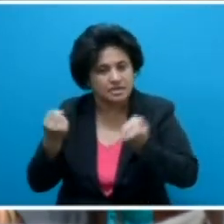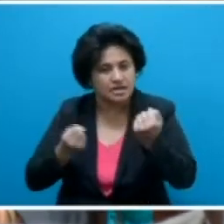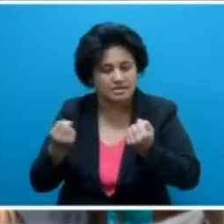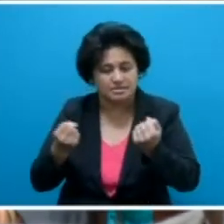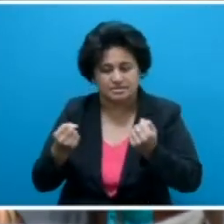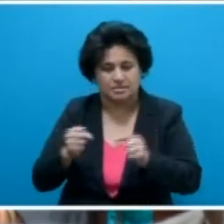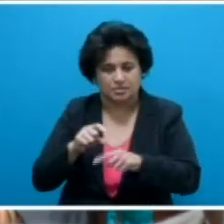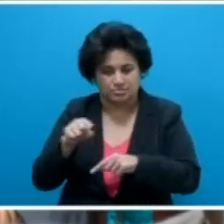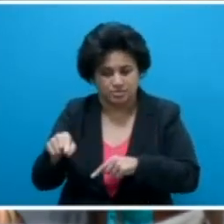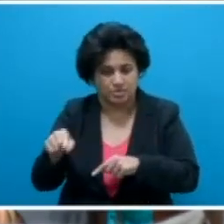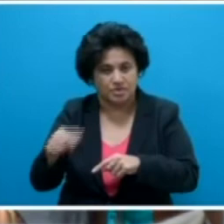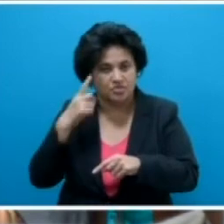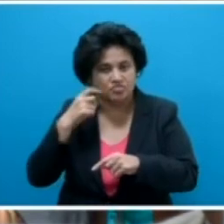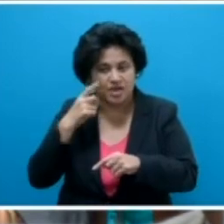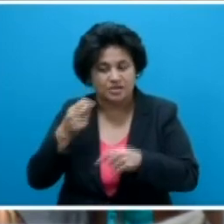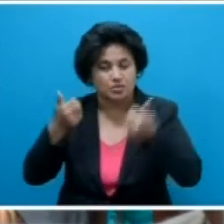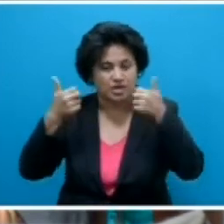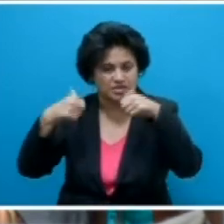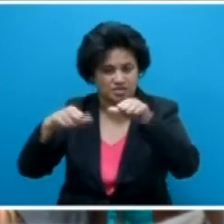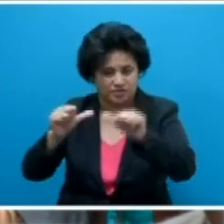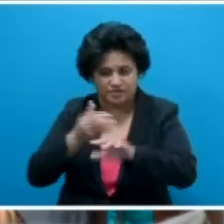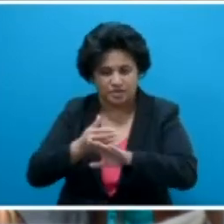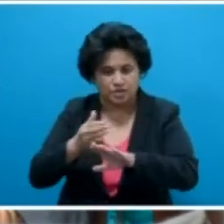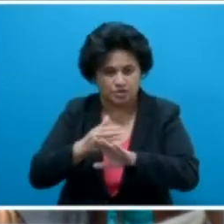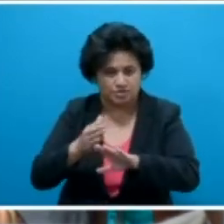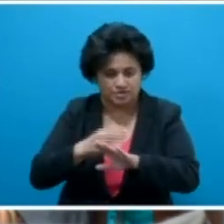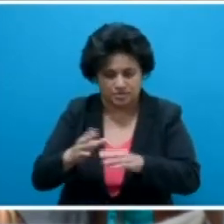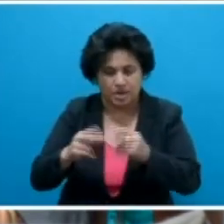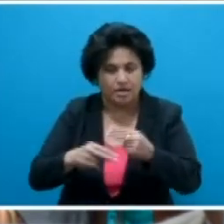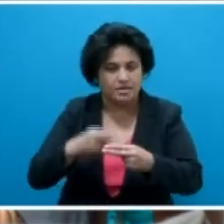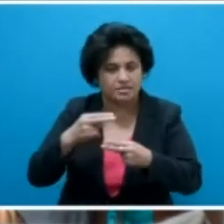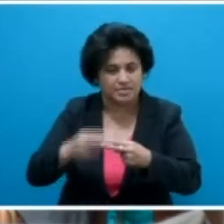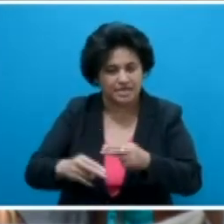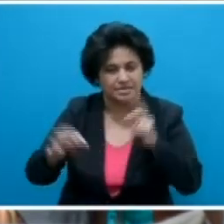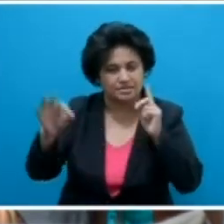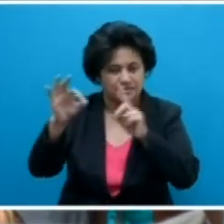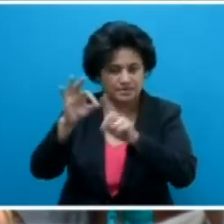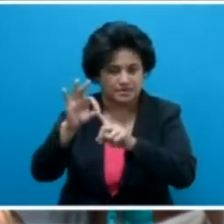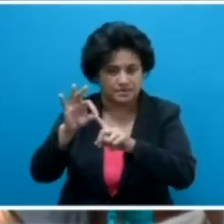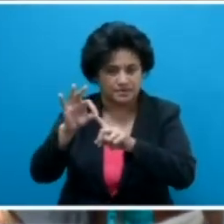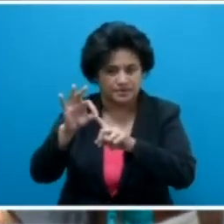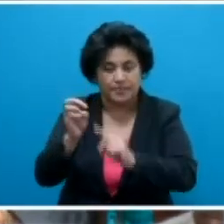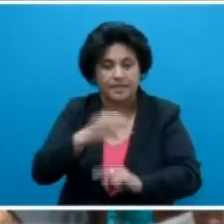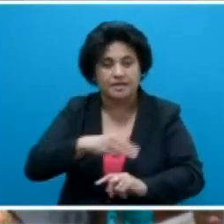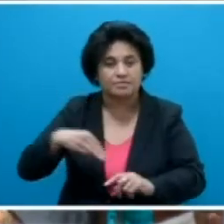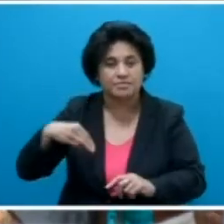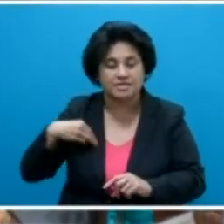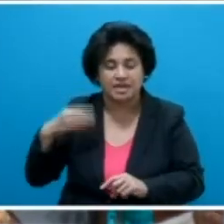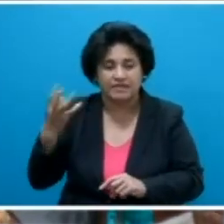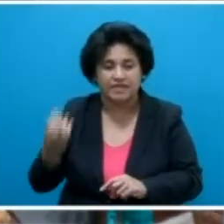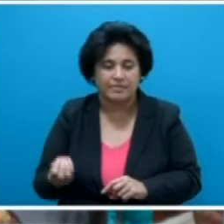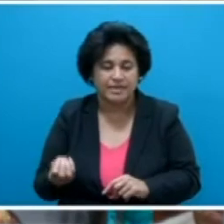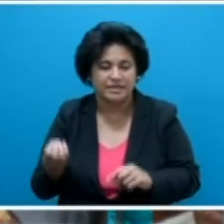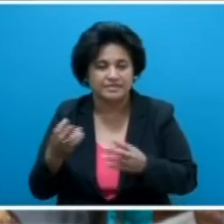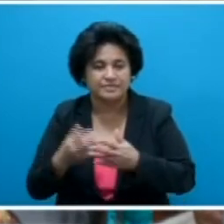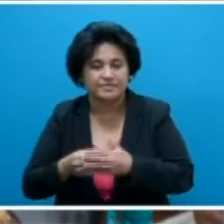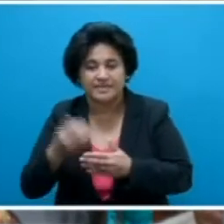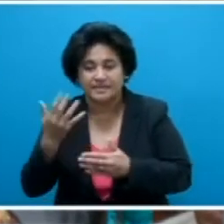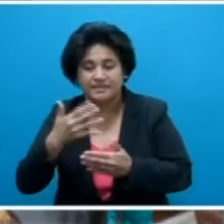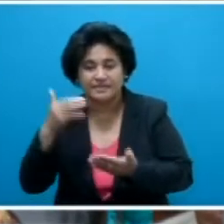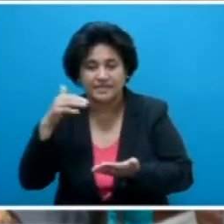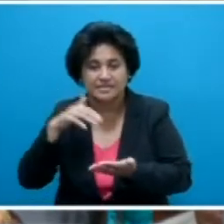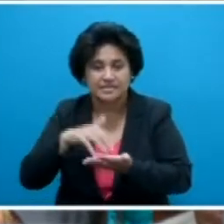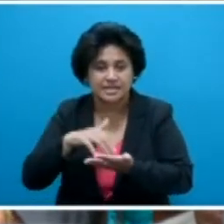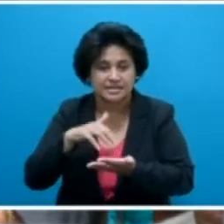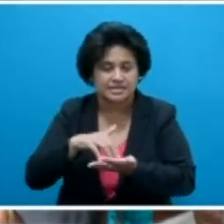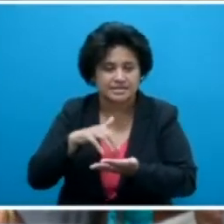specifically to achieve this new planting target. The ministry has 15 service centers around the country, where these stations were managed